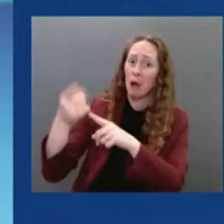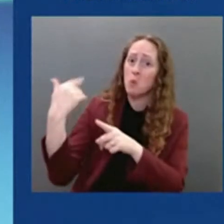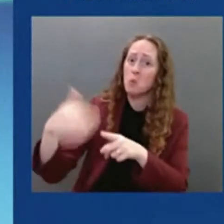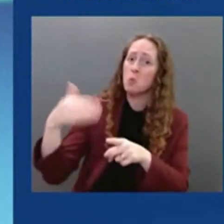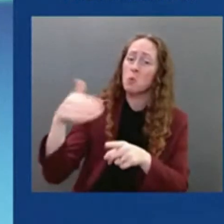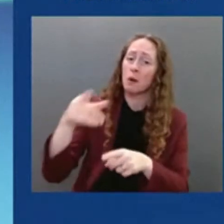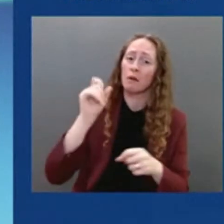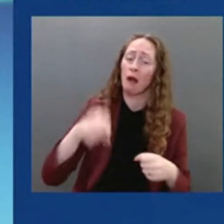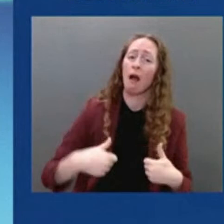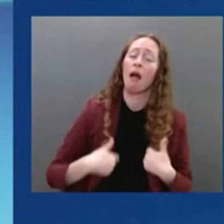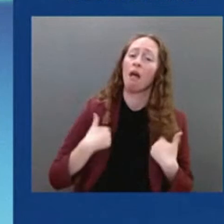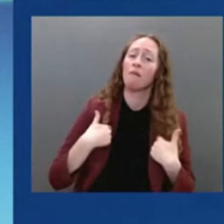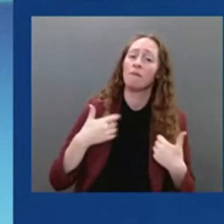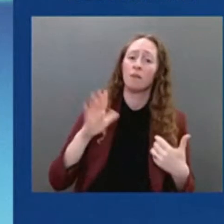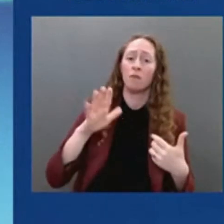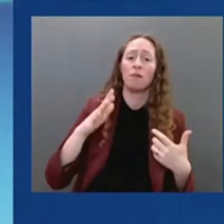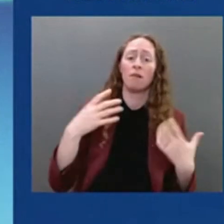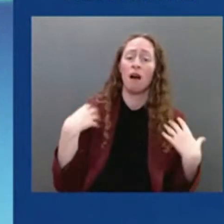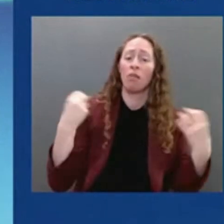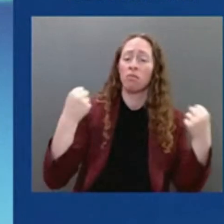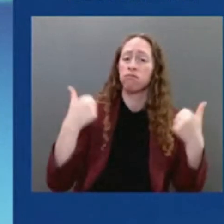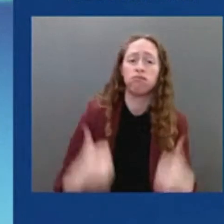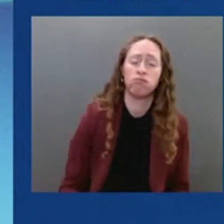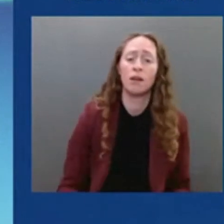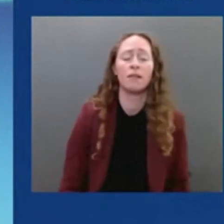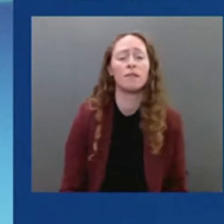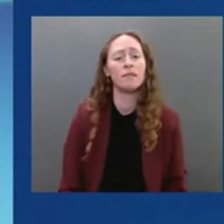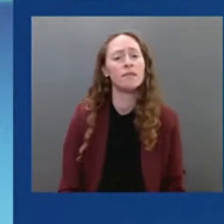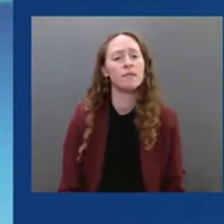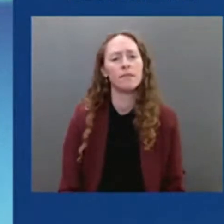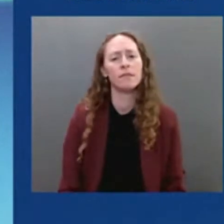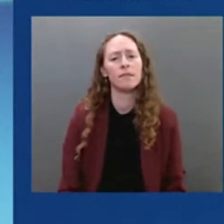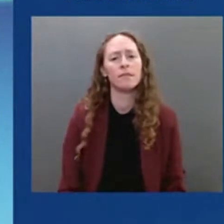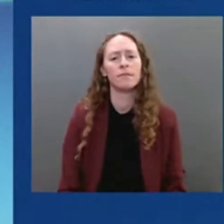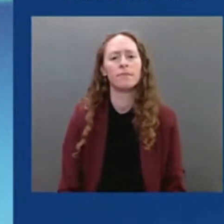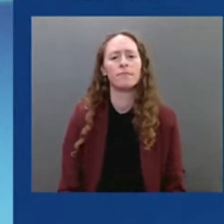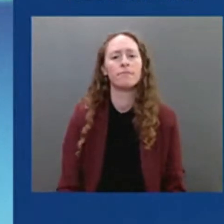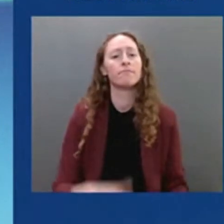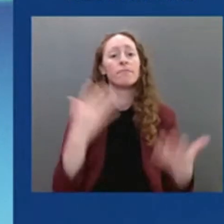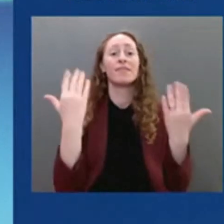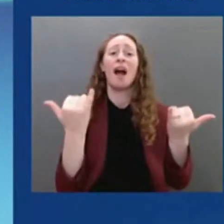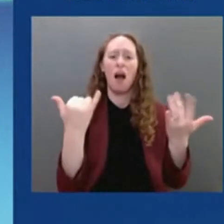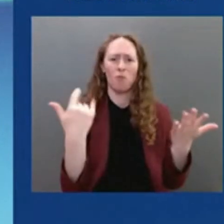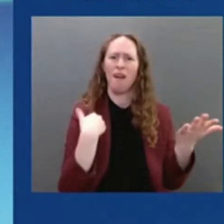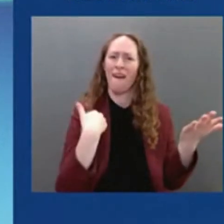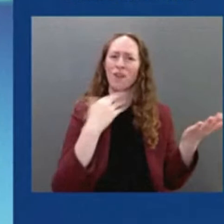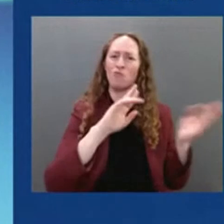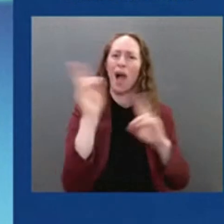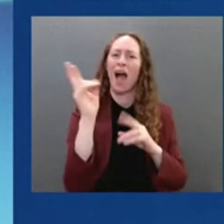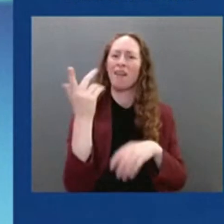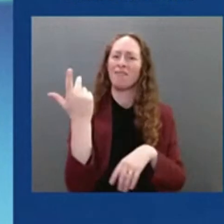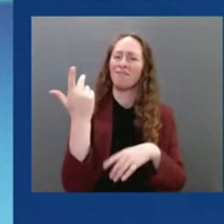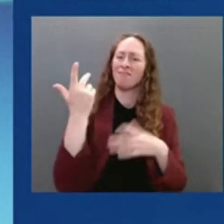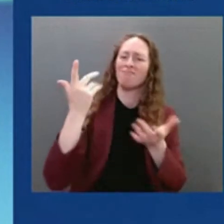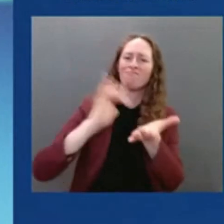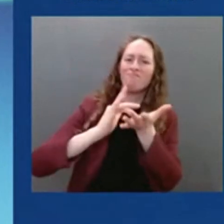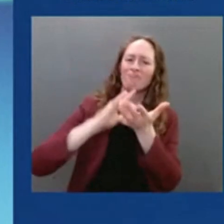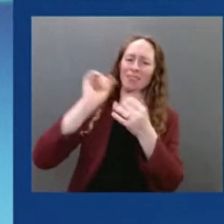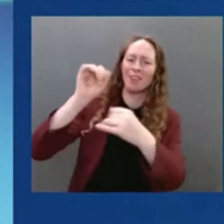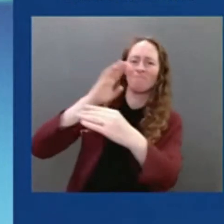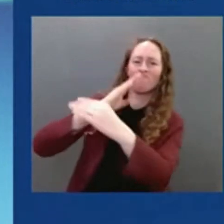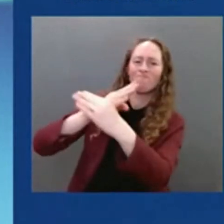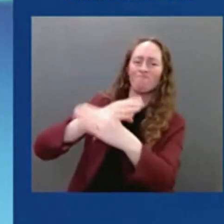treatments that work against BA.5, including Paxlovid. This is an oral antiviral that reduces the risk